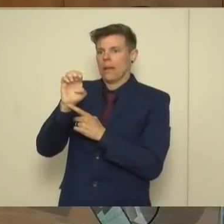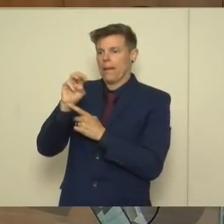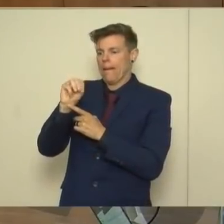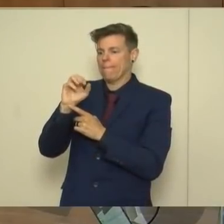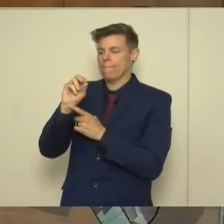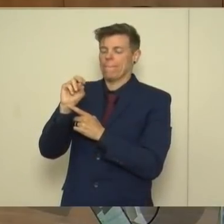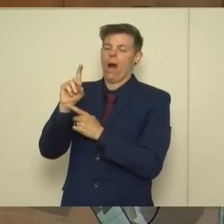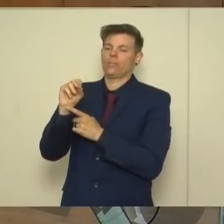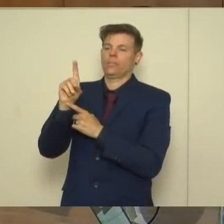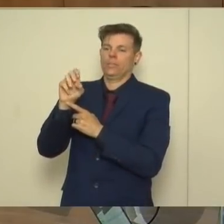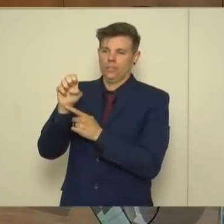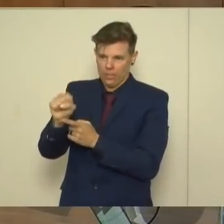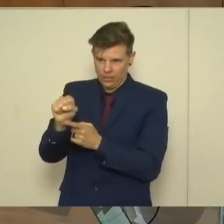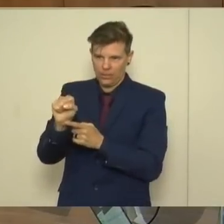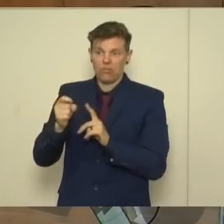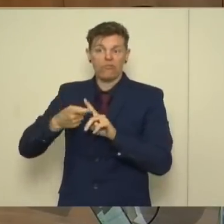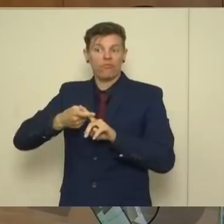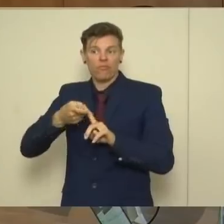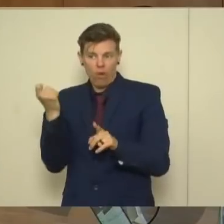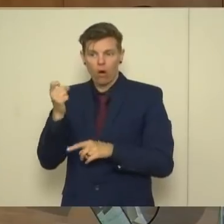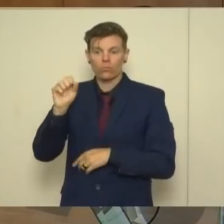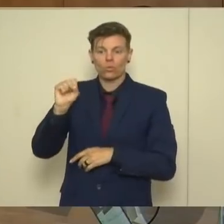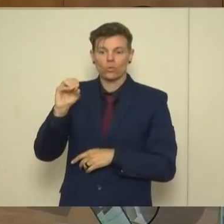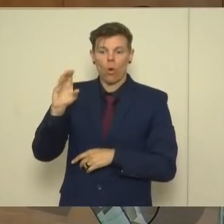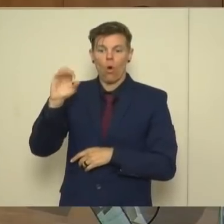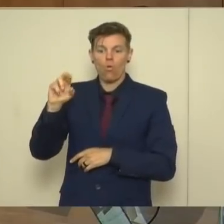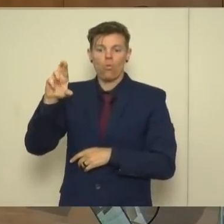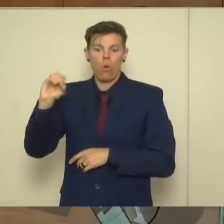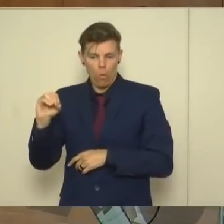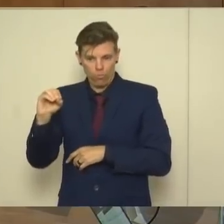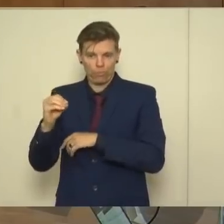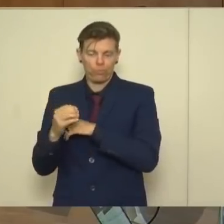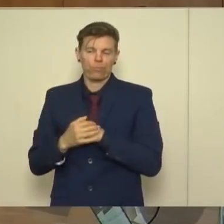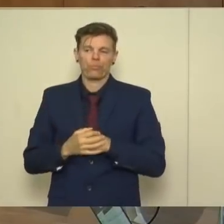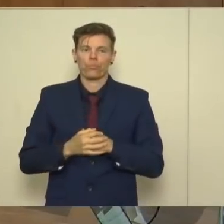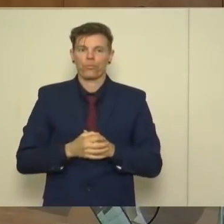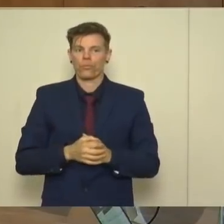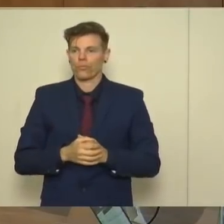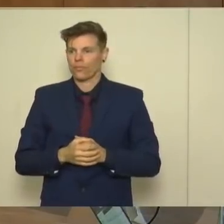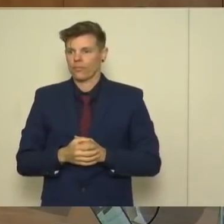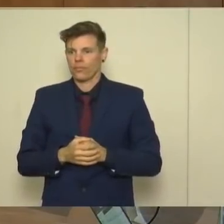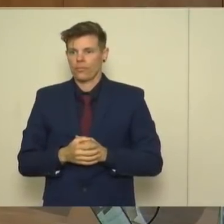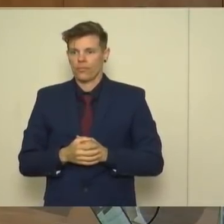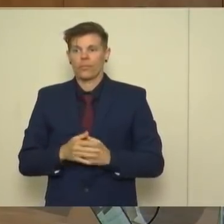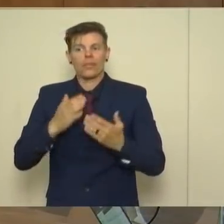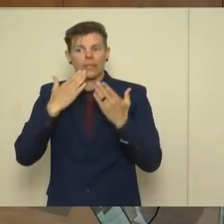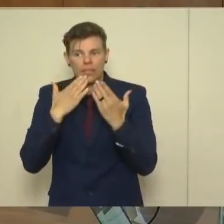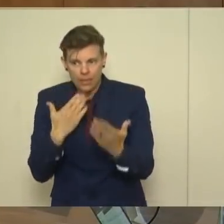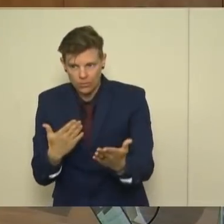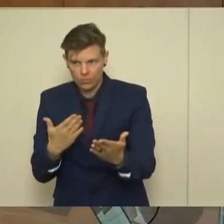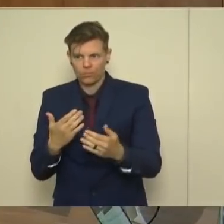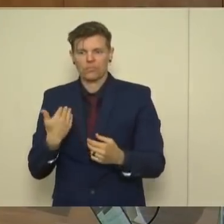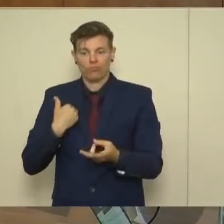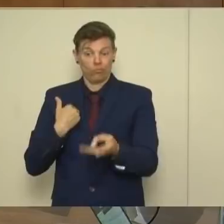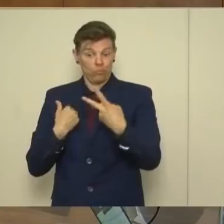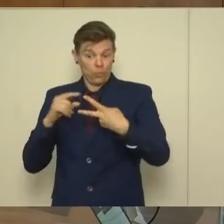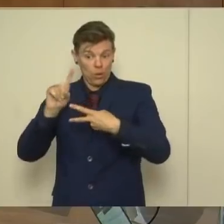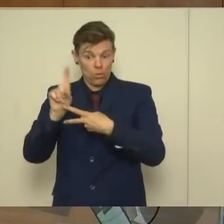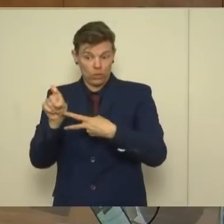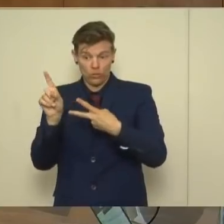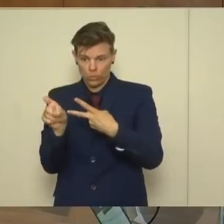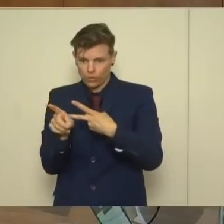and ask your question. All right, thank you very much. I have two questions if I can get these in. One has to do with the